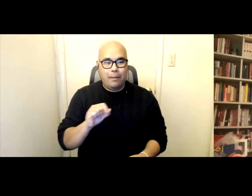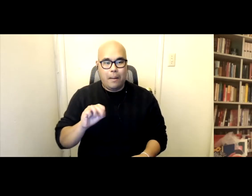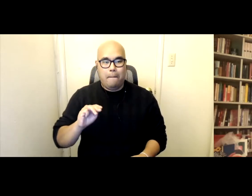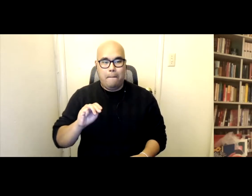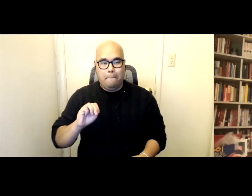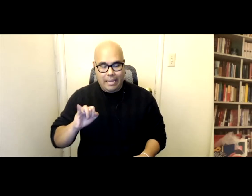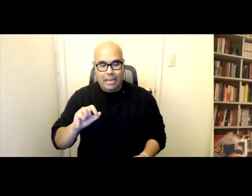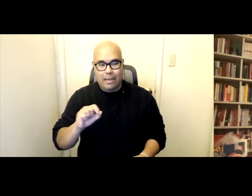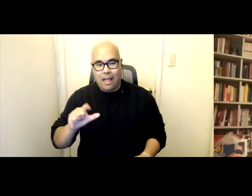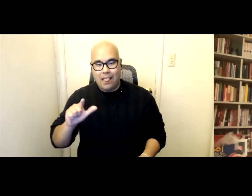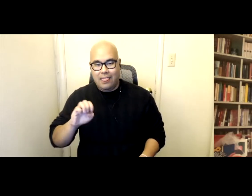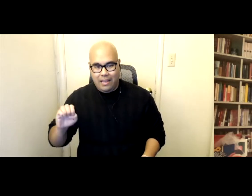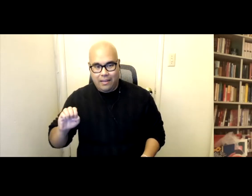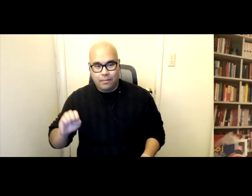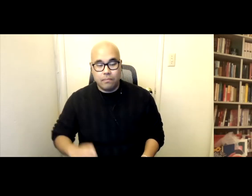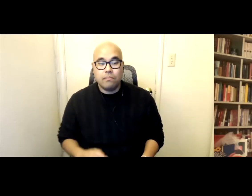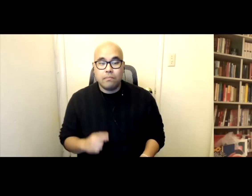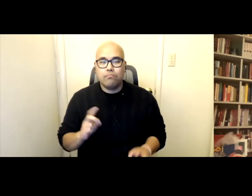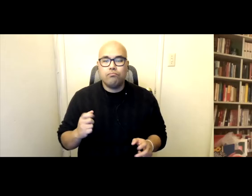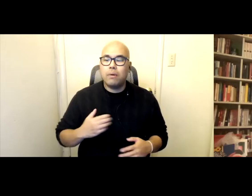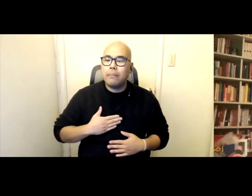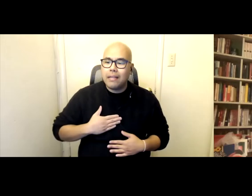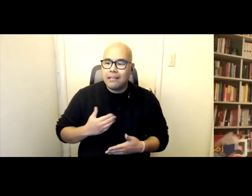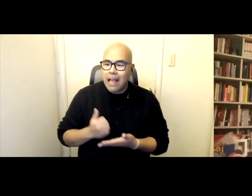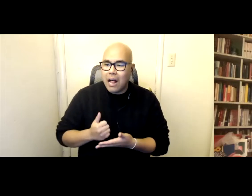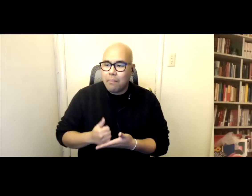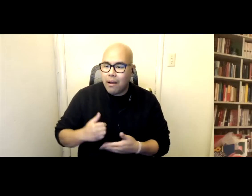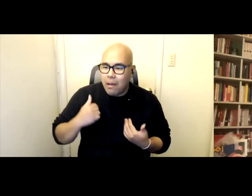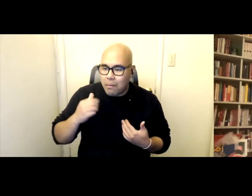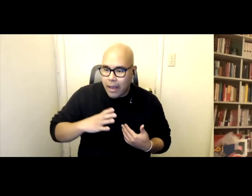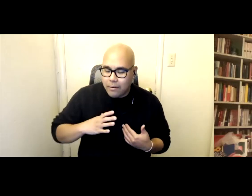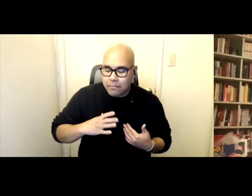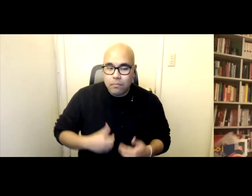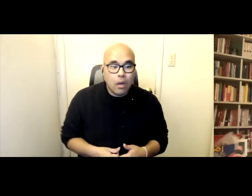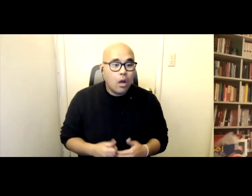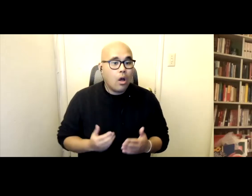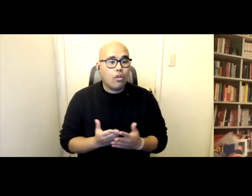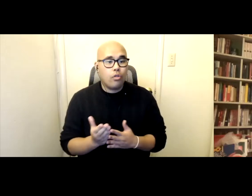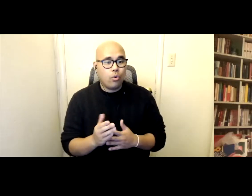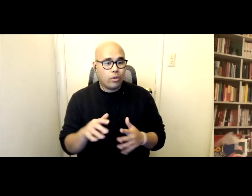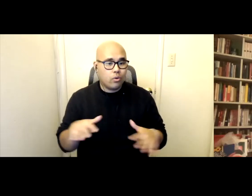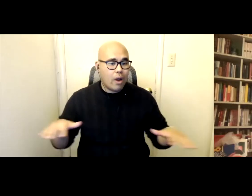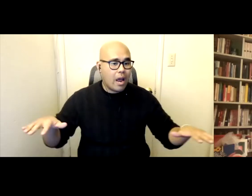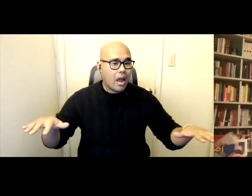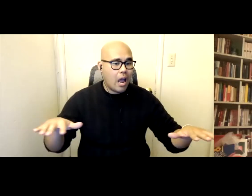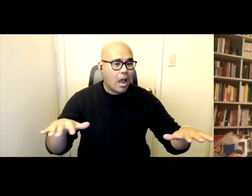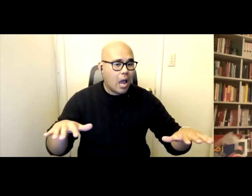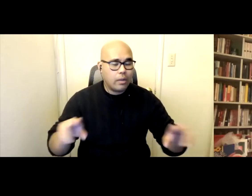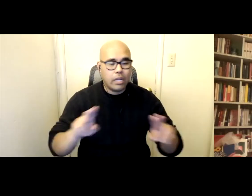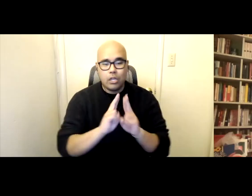Please help, young man. Through the crowd at Union Station,